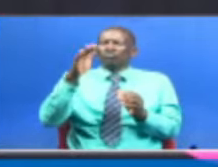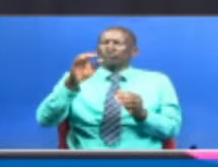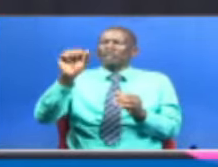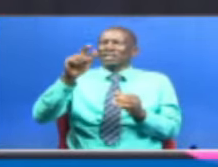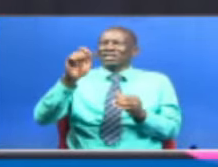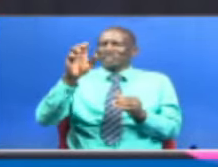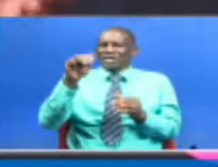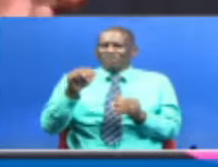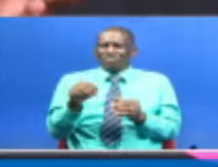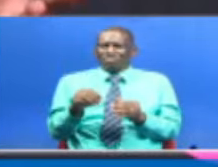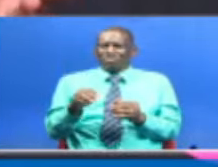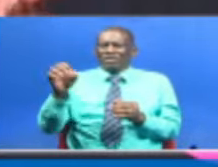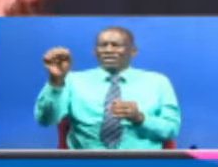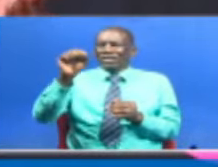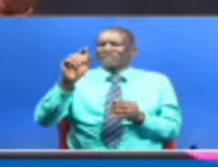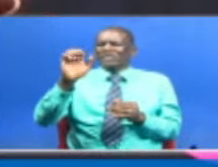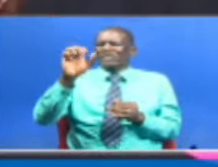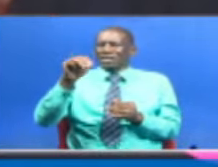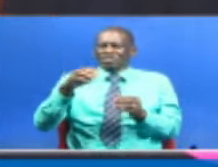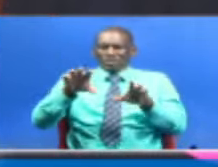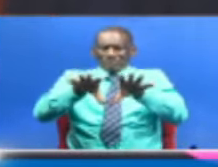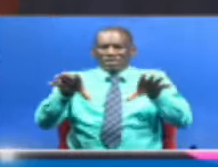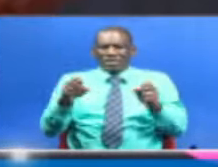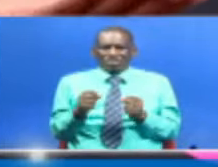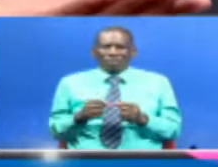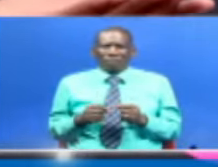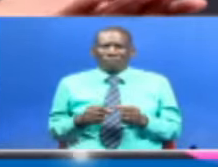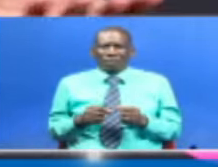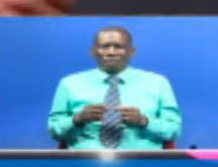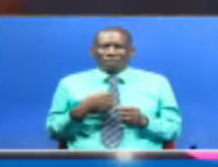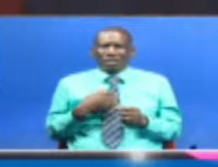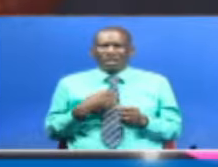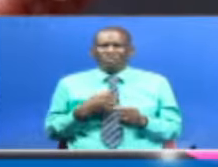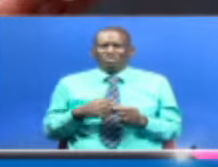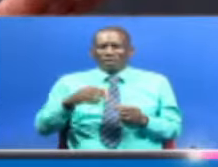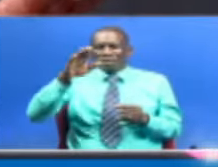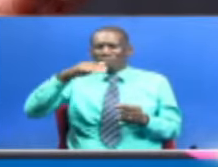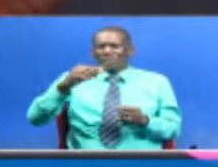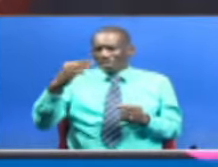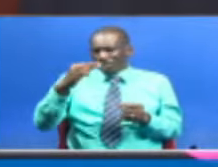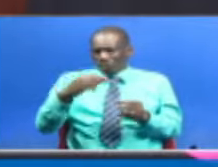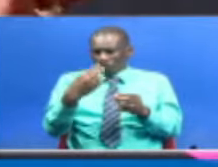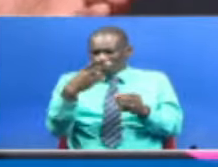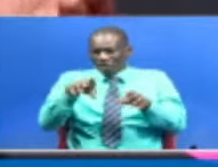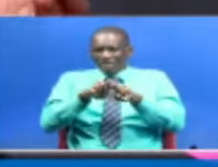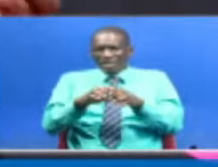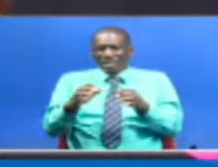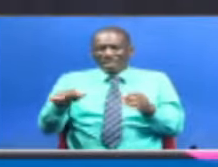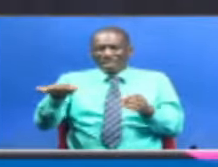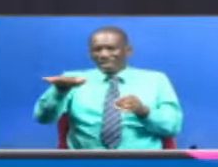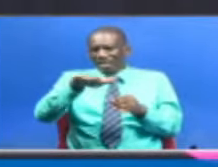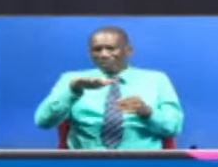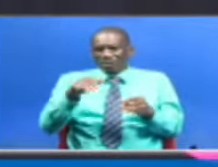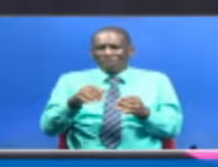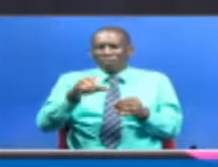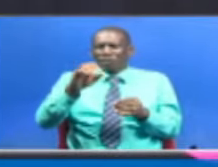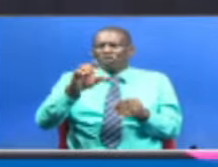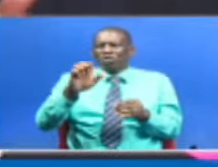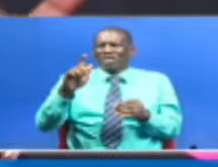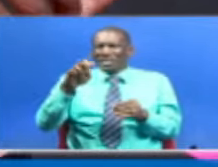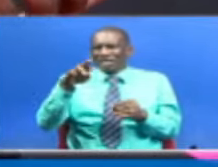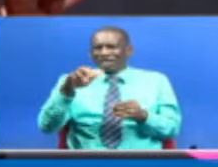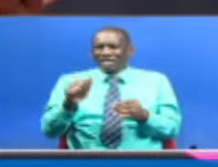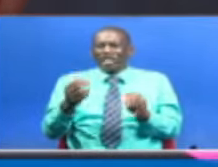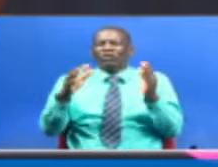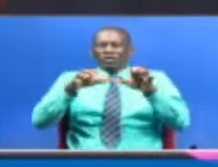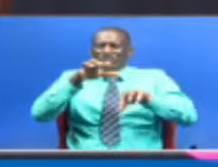collecting the steam system is being painted green to look like the environment, because Olkaria is within the wildlife area